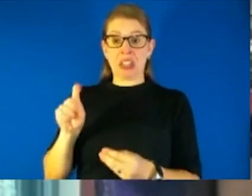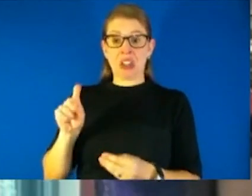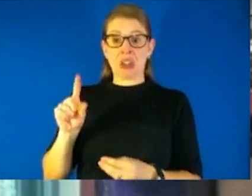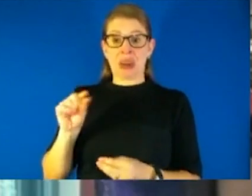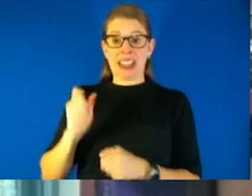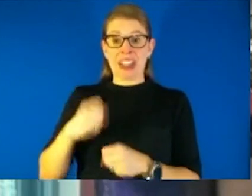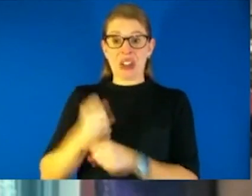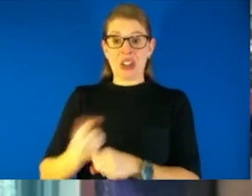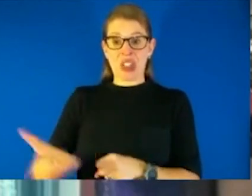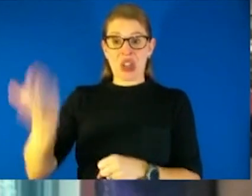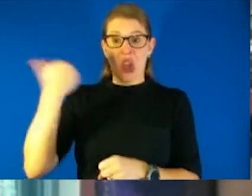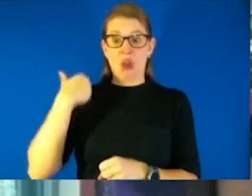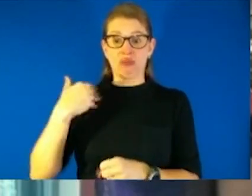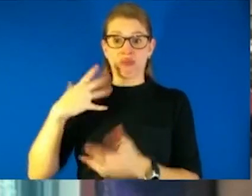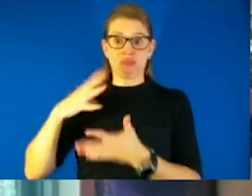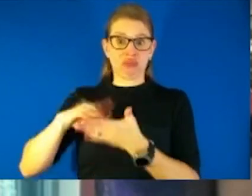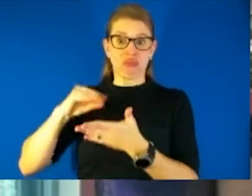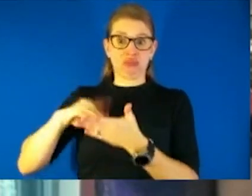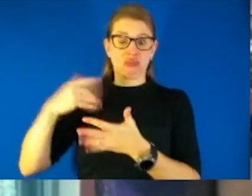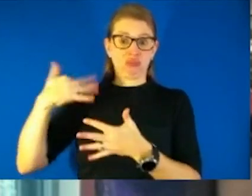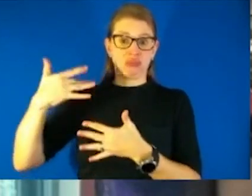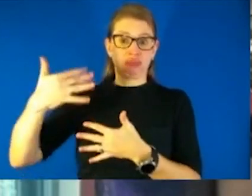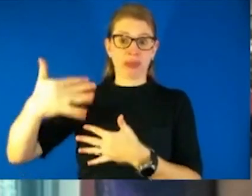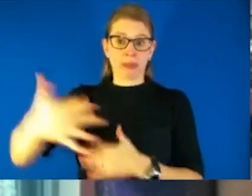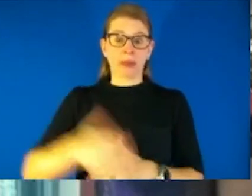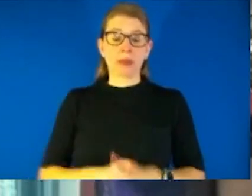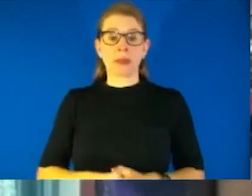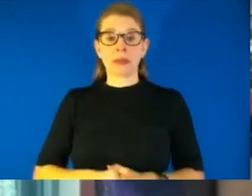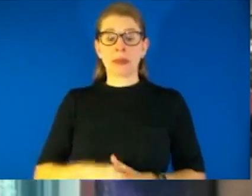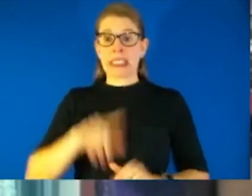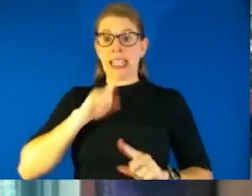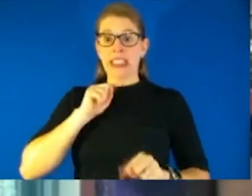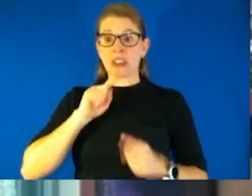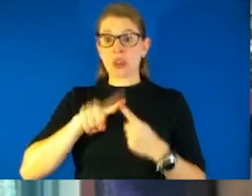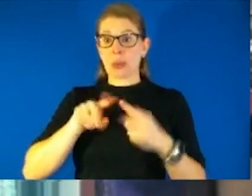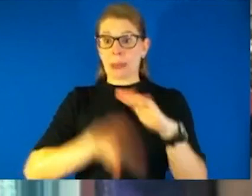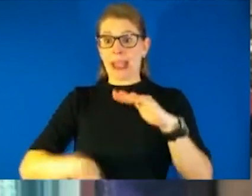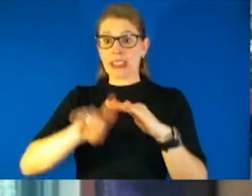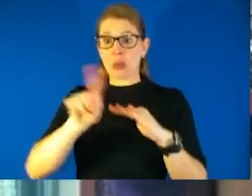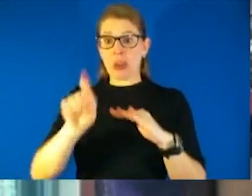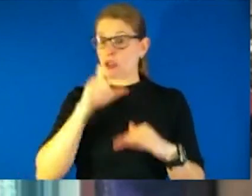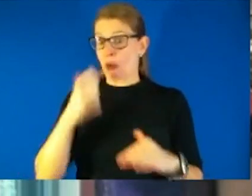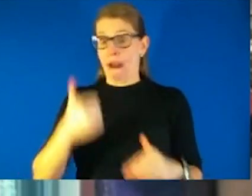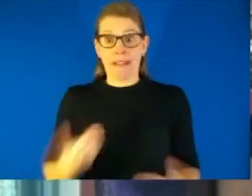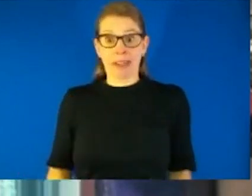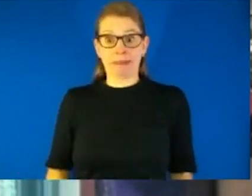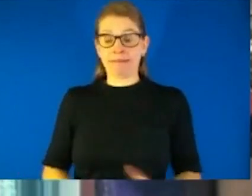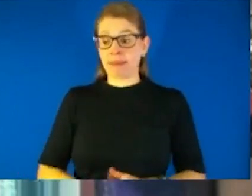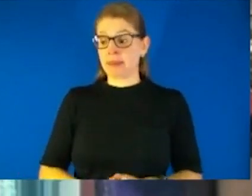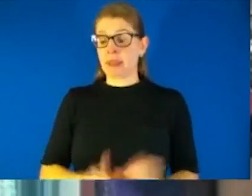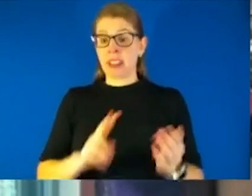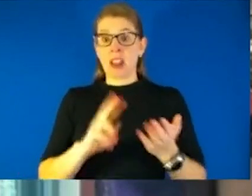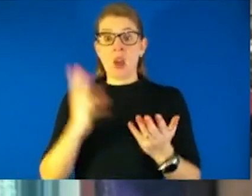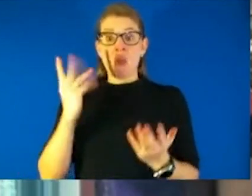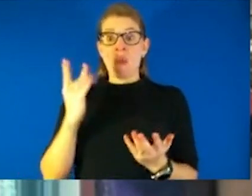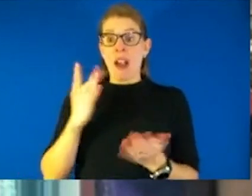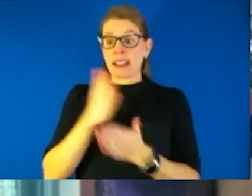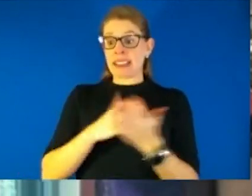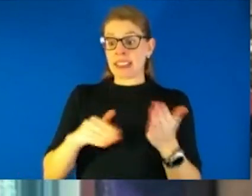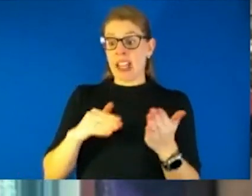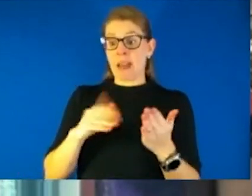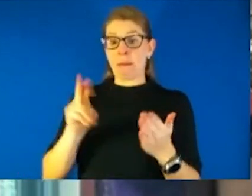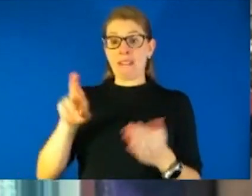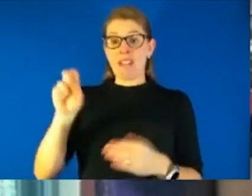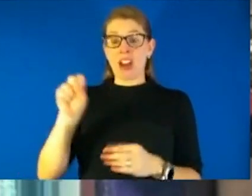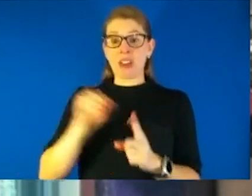We still don't have the answers to some of the most basic questions as why some viruses can infect mosquitoes and